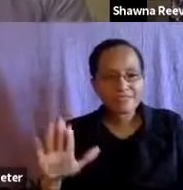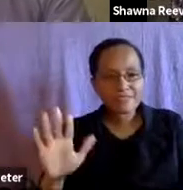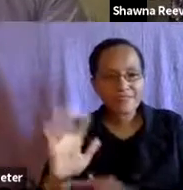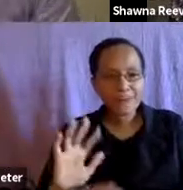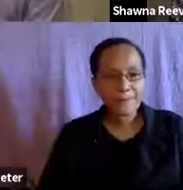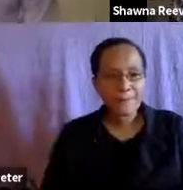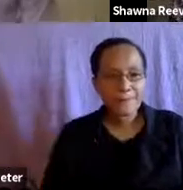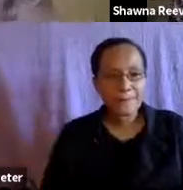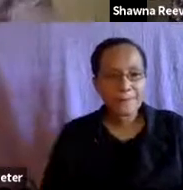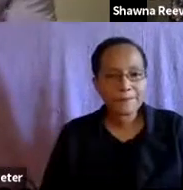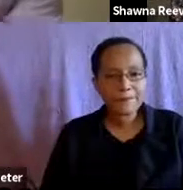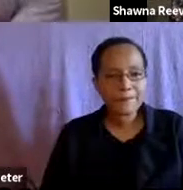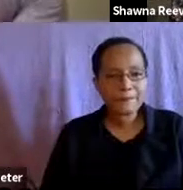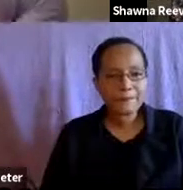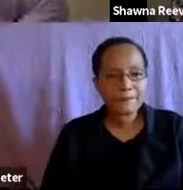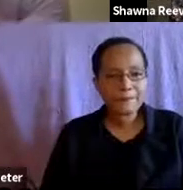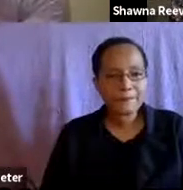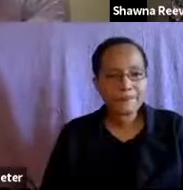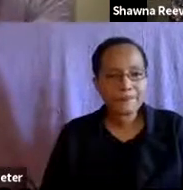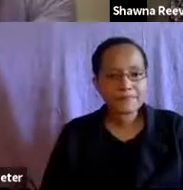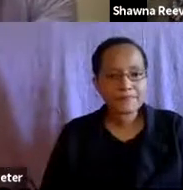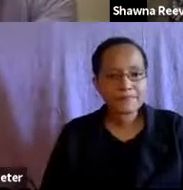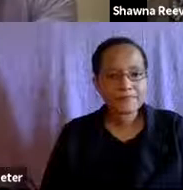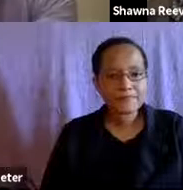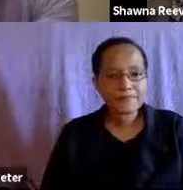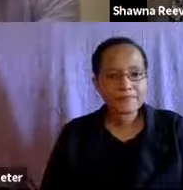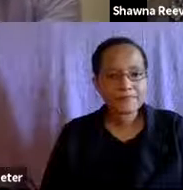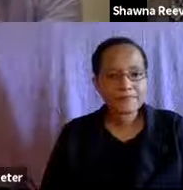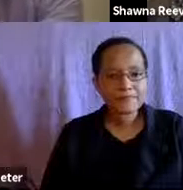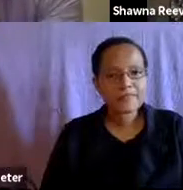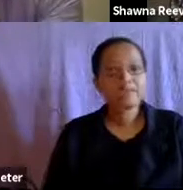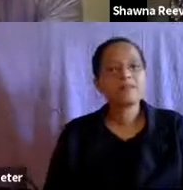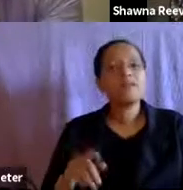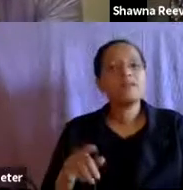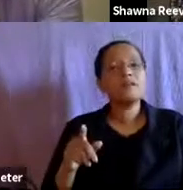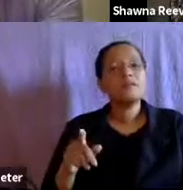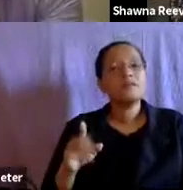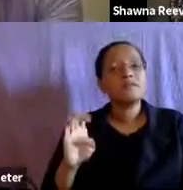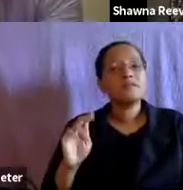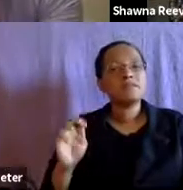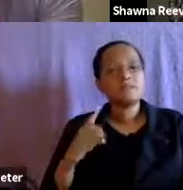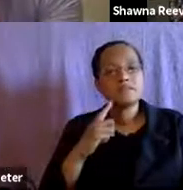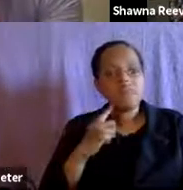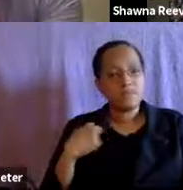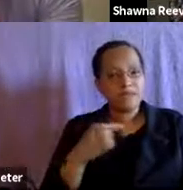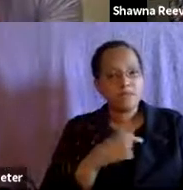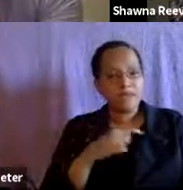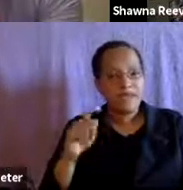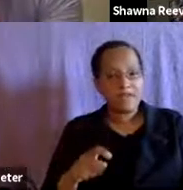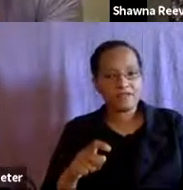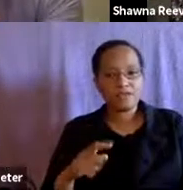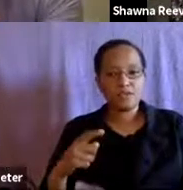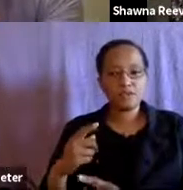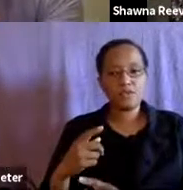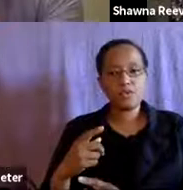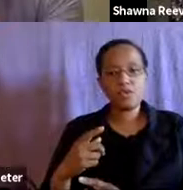Ombudsman services. We're still going to do a lot more remote contacting, and we're going to actually do some visiting. And we haven't really figured